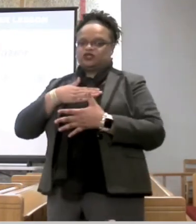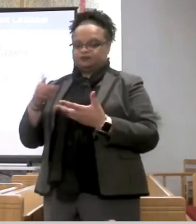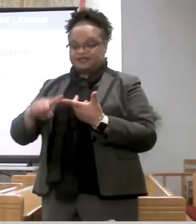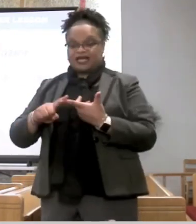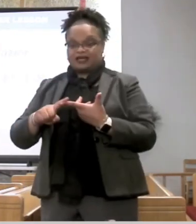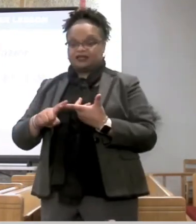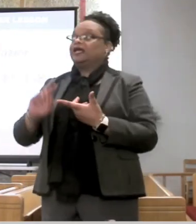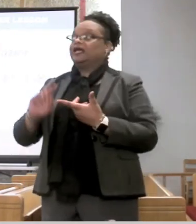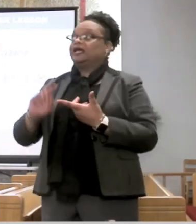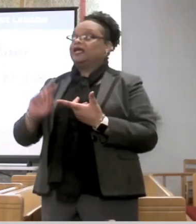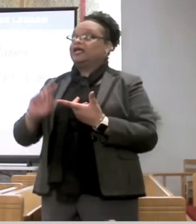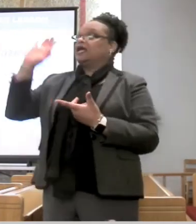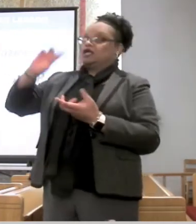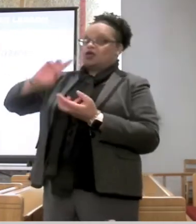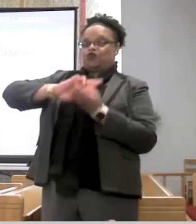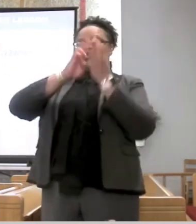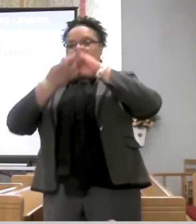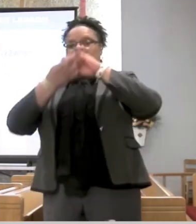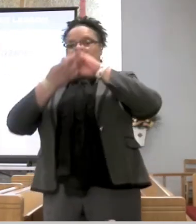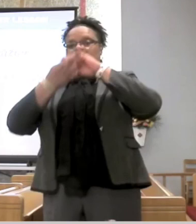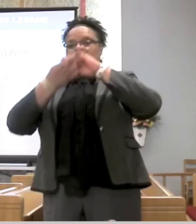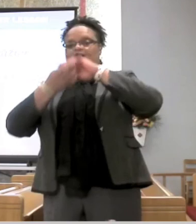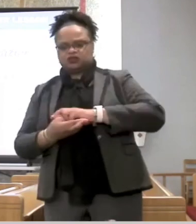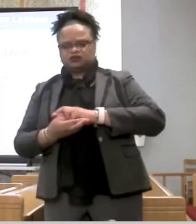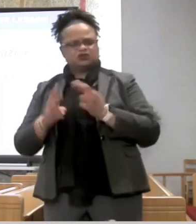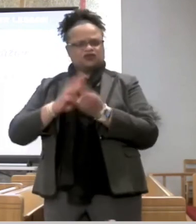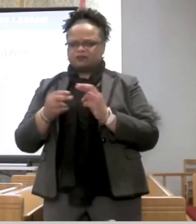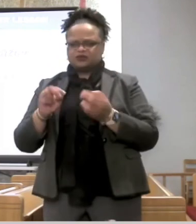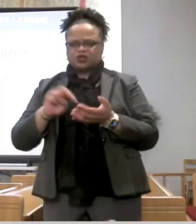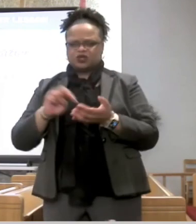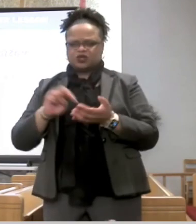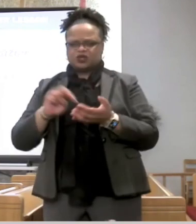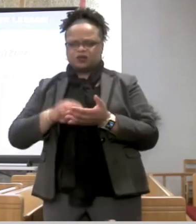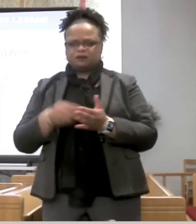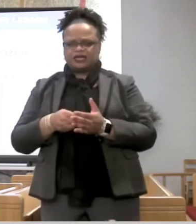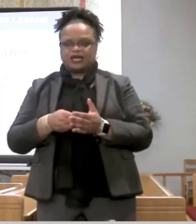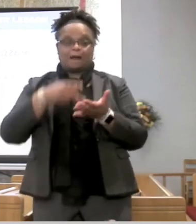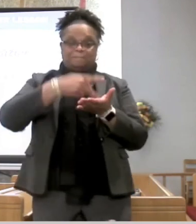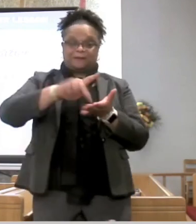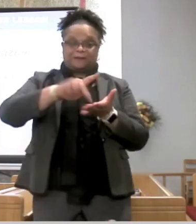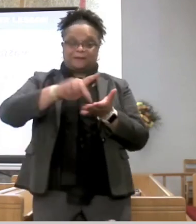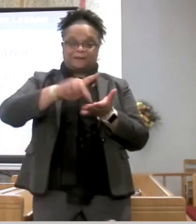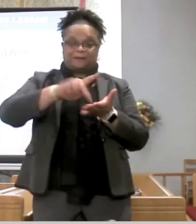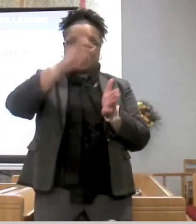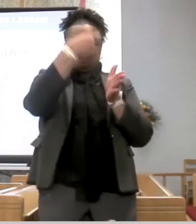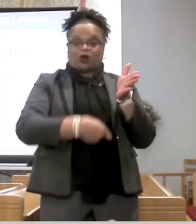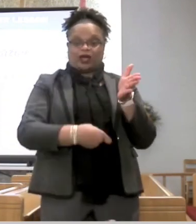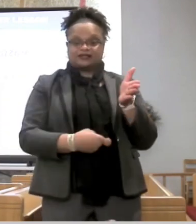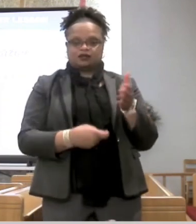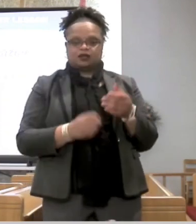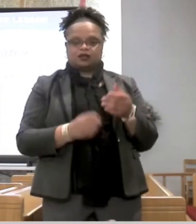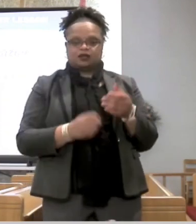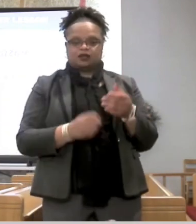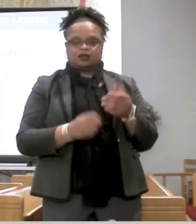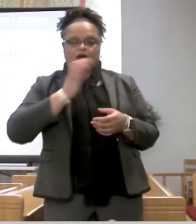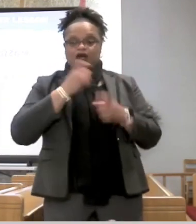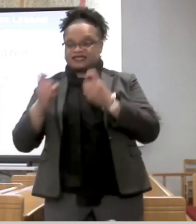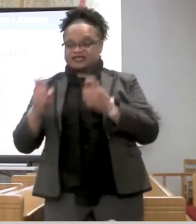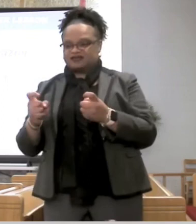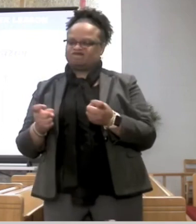To redeem means to losing a particular or by paying a price. As a result of our sin,